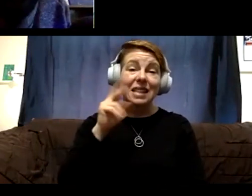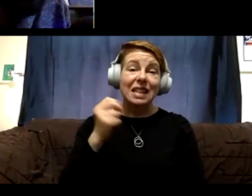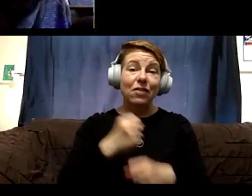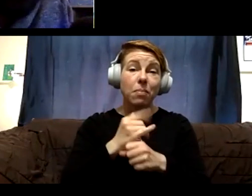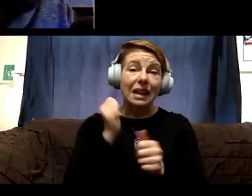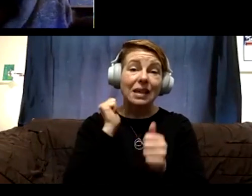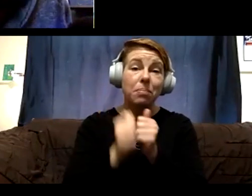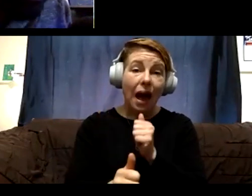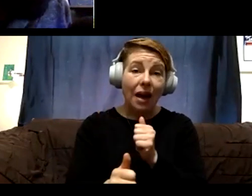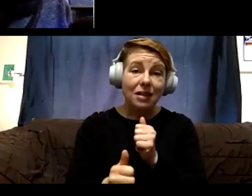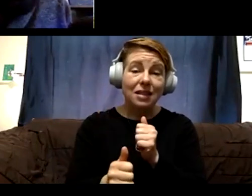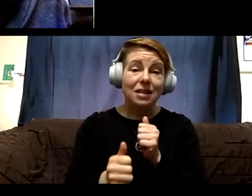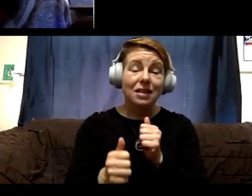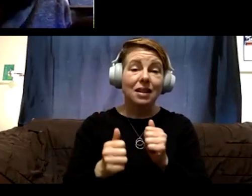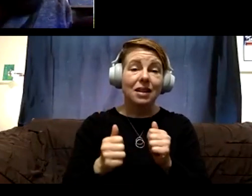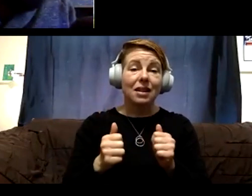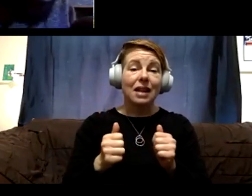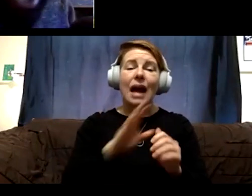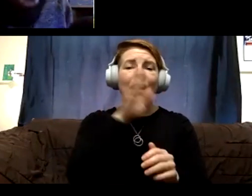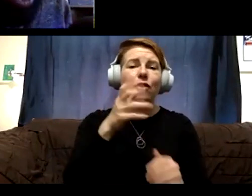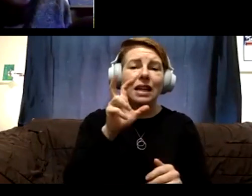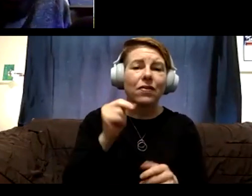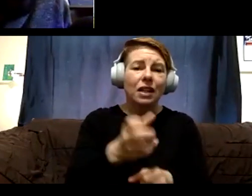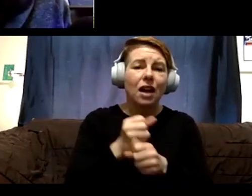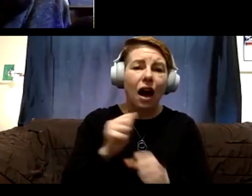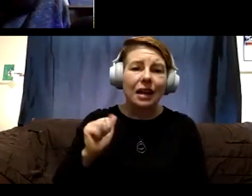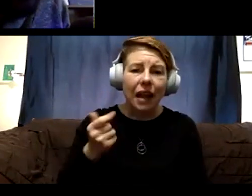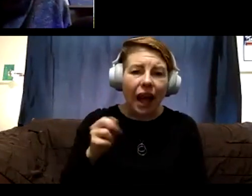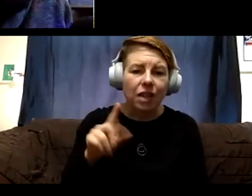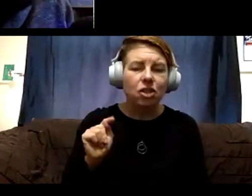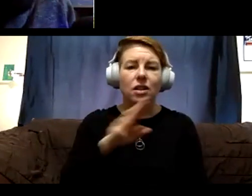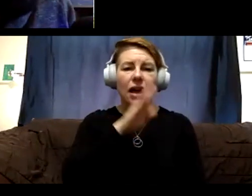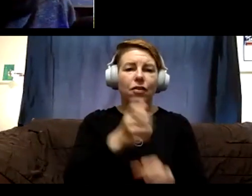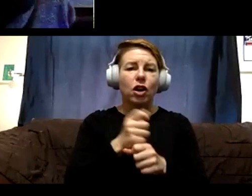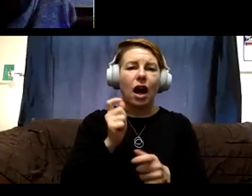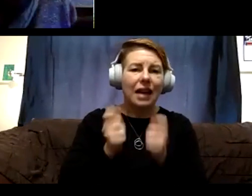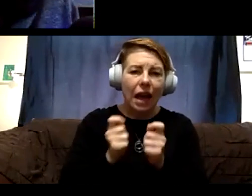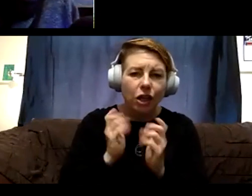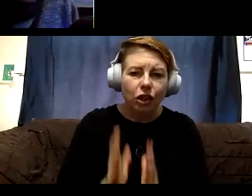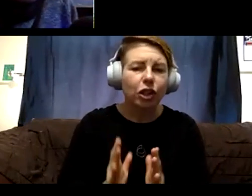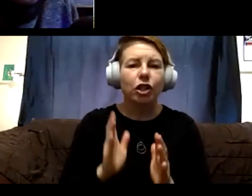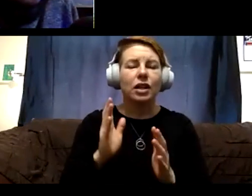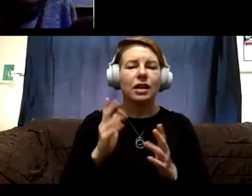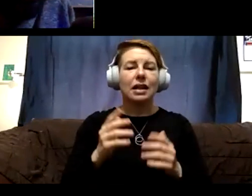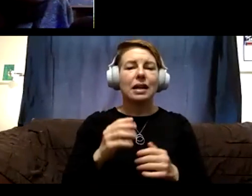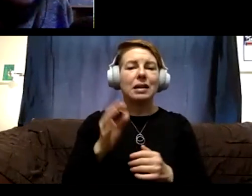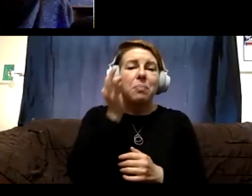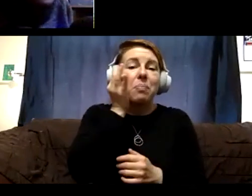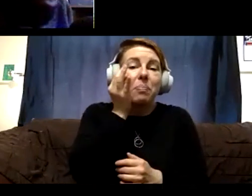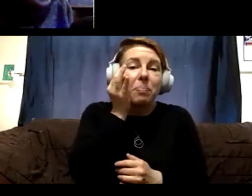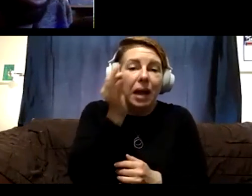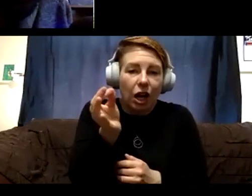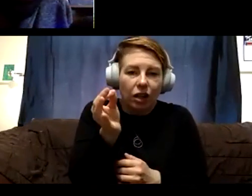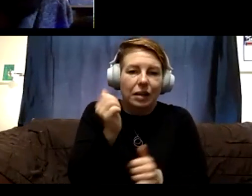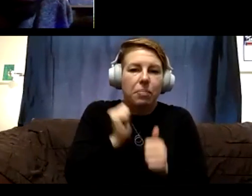agent. It didn't even get me an agent. No editor ever saw it. Like, it barely got past the query stage. And it's, like,